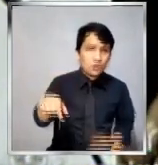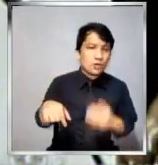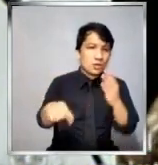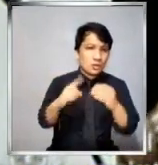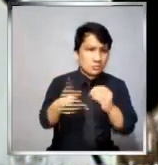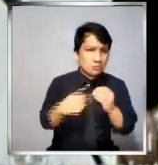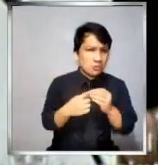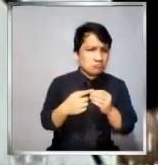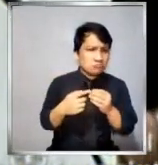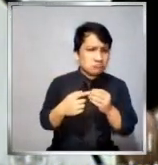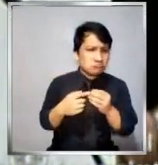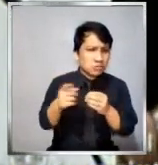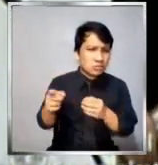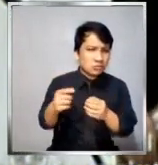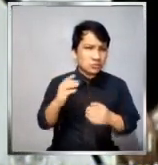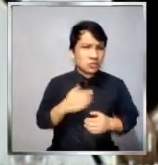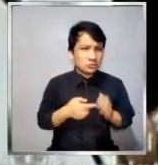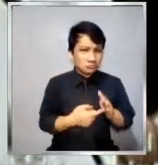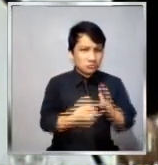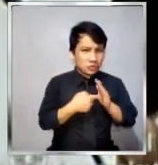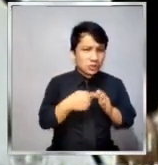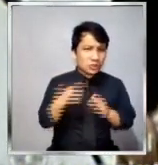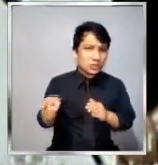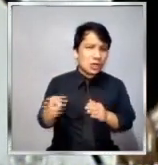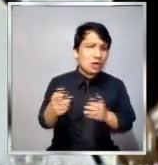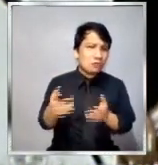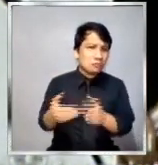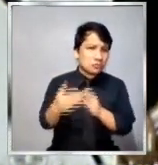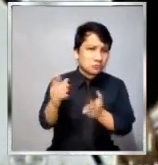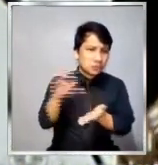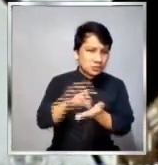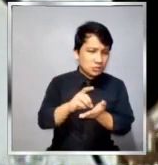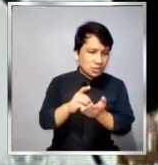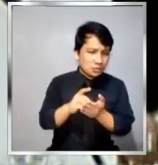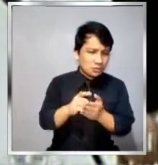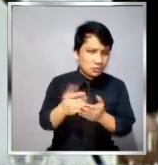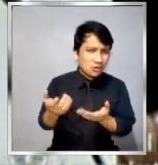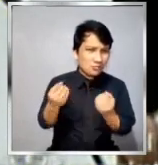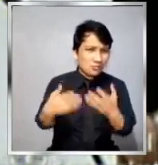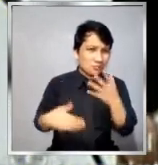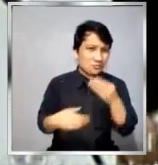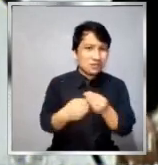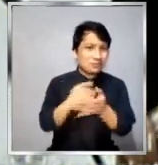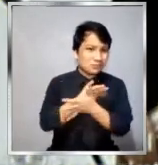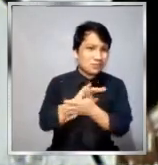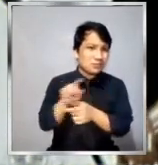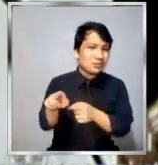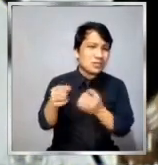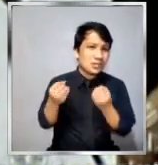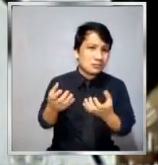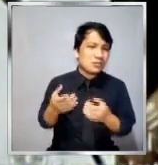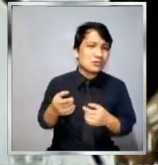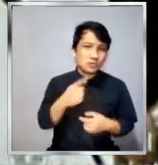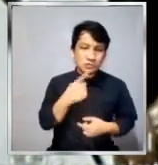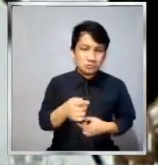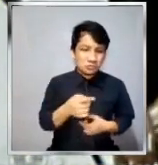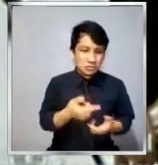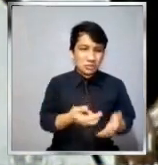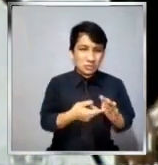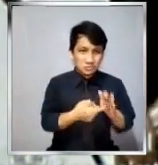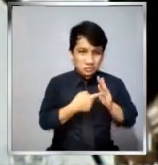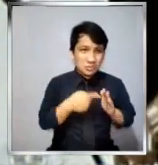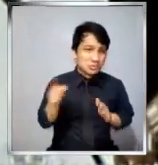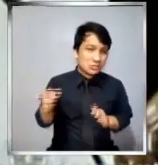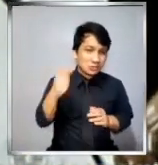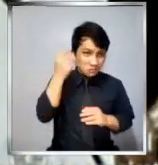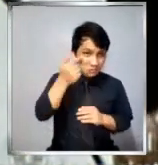to Iligan City. And its cases also rising up, sir. And also, based on